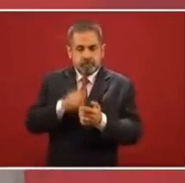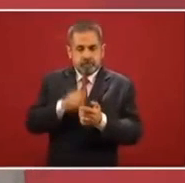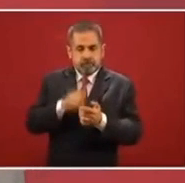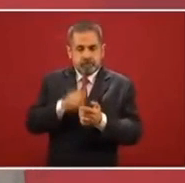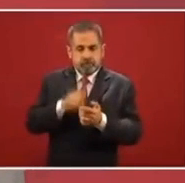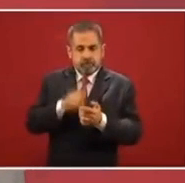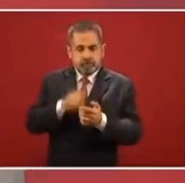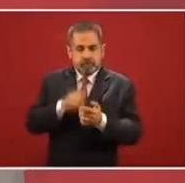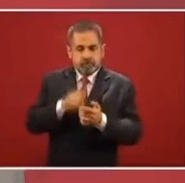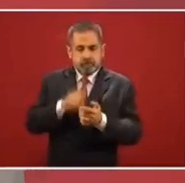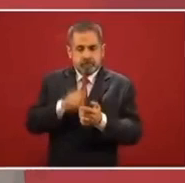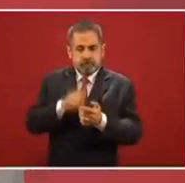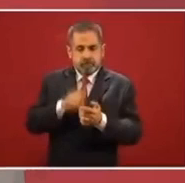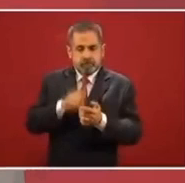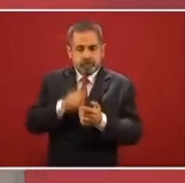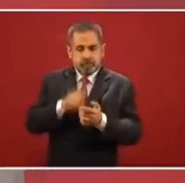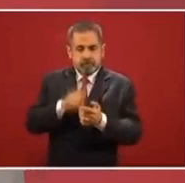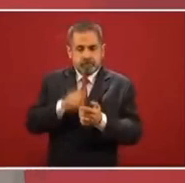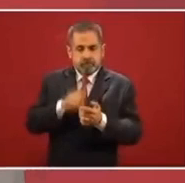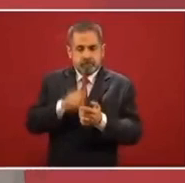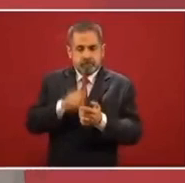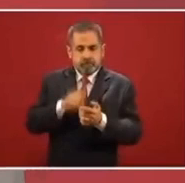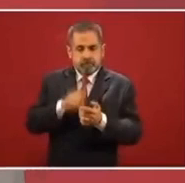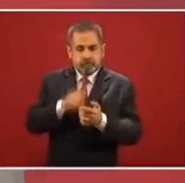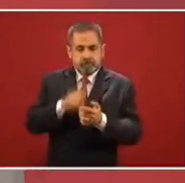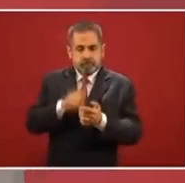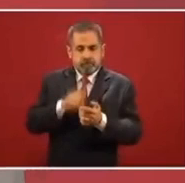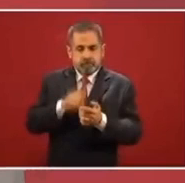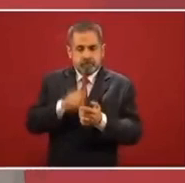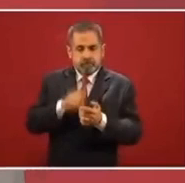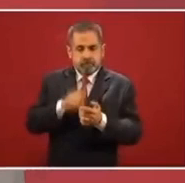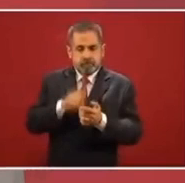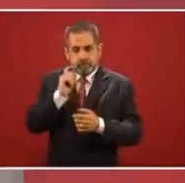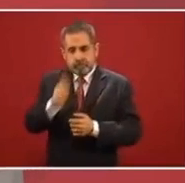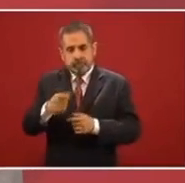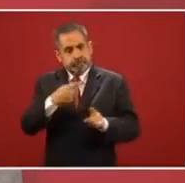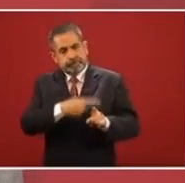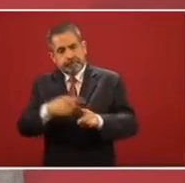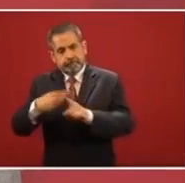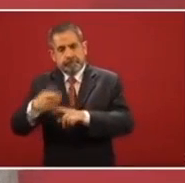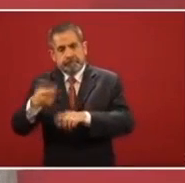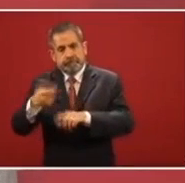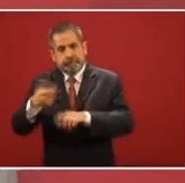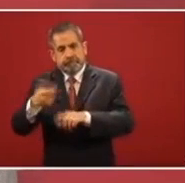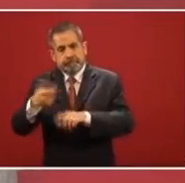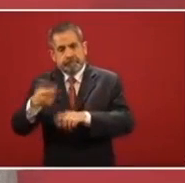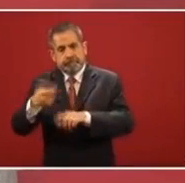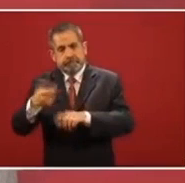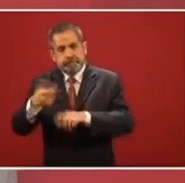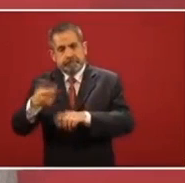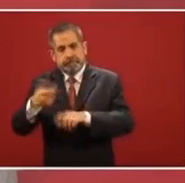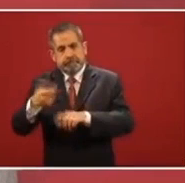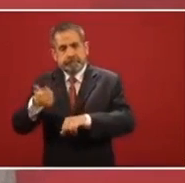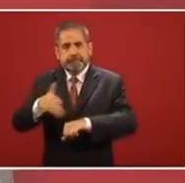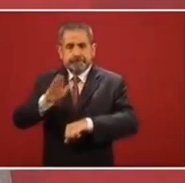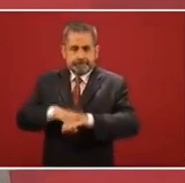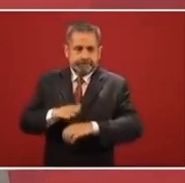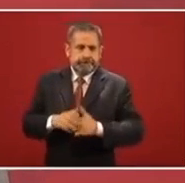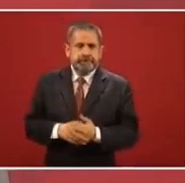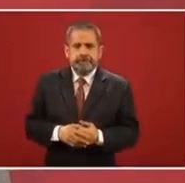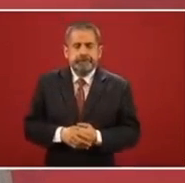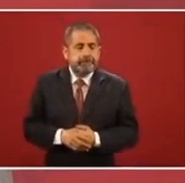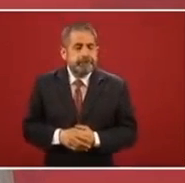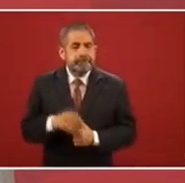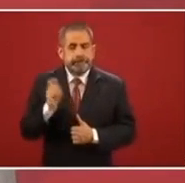los sectores with a plan of health which now involved the rest of the sectors de la administración. of the administration. Hasta